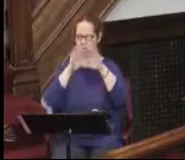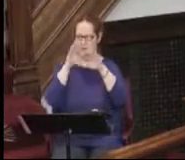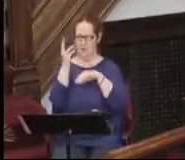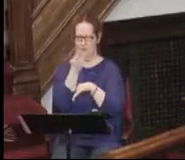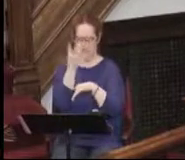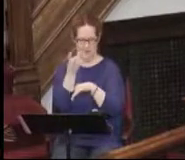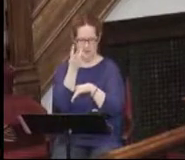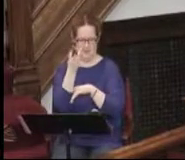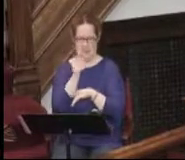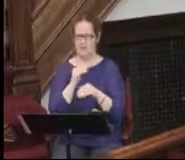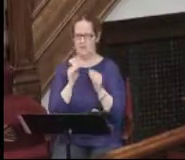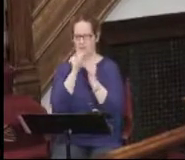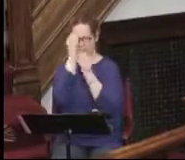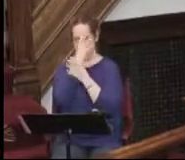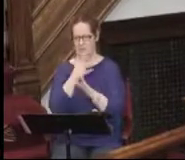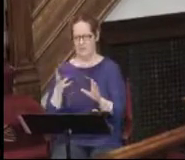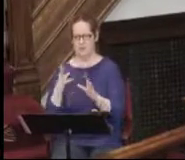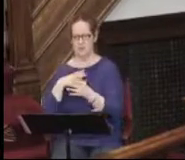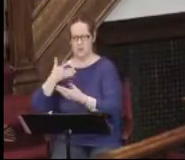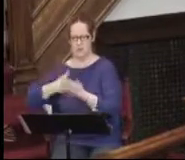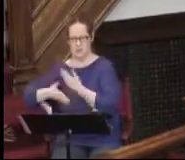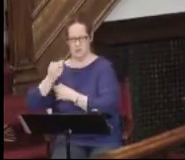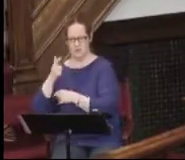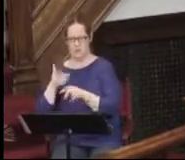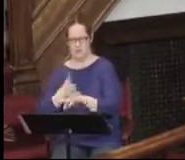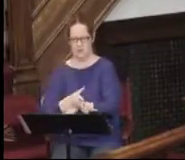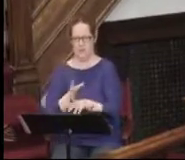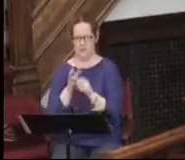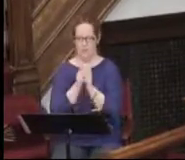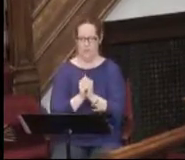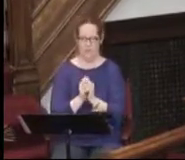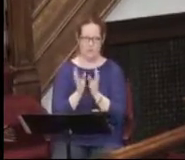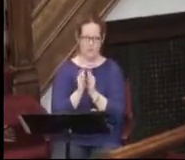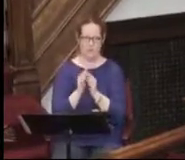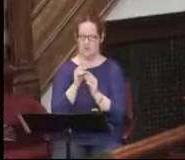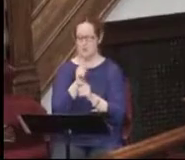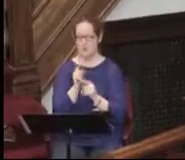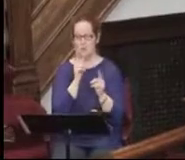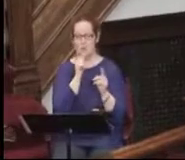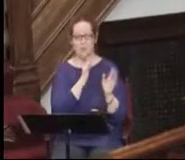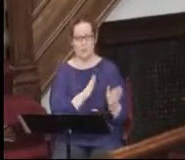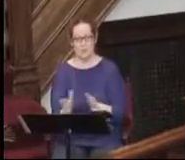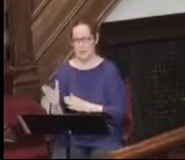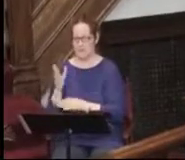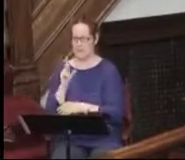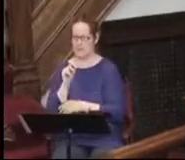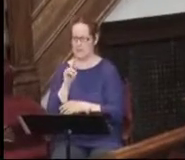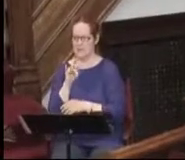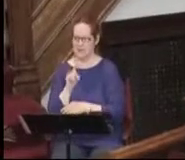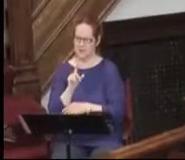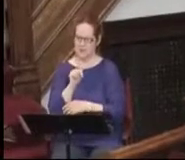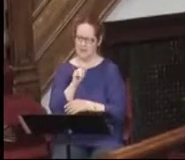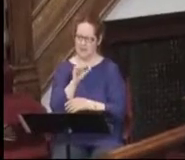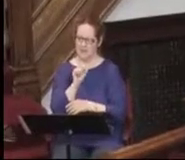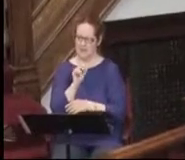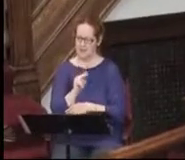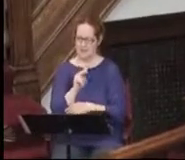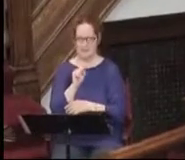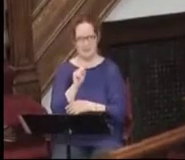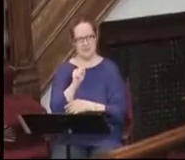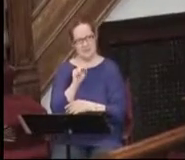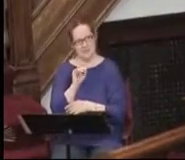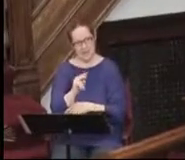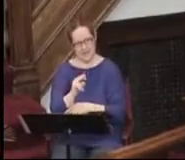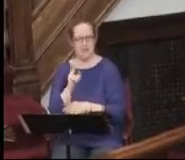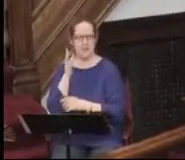more information in the social hall following worship service. This Seder is being organized by David and Allison Stein. They are the